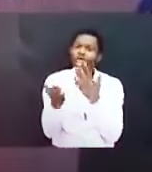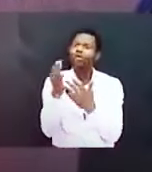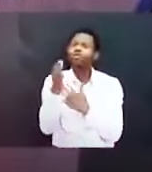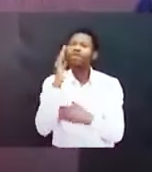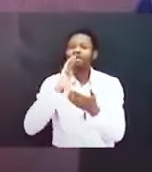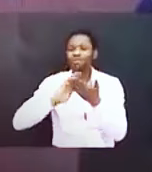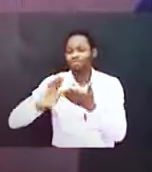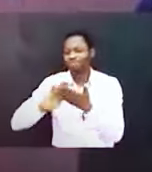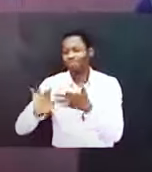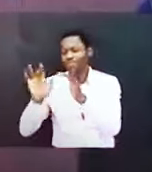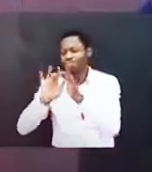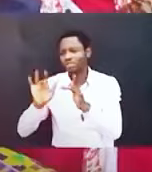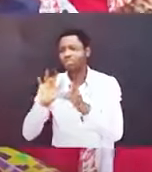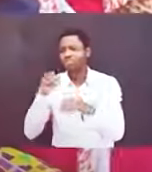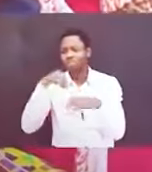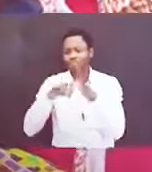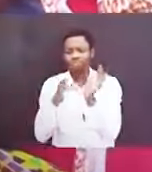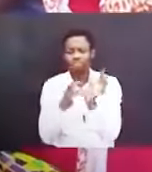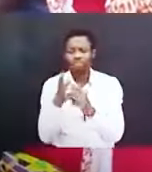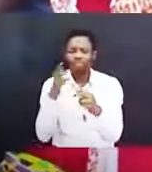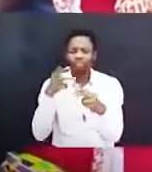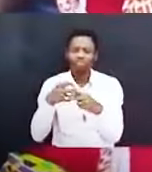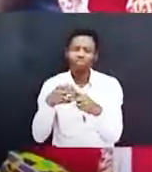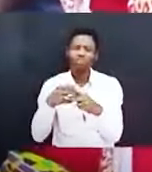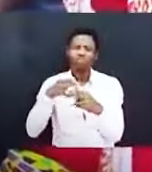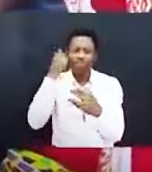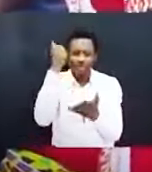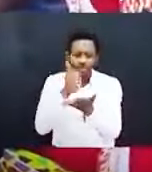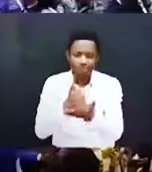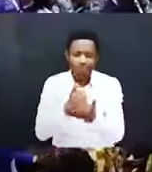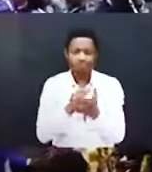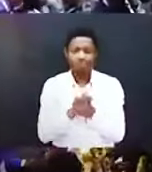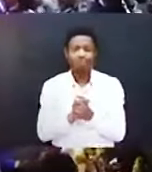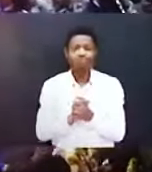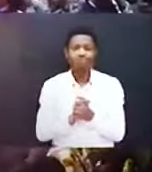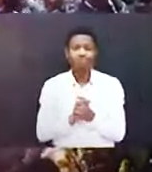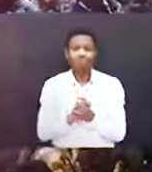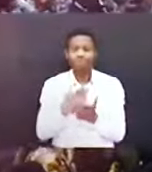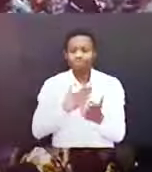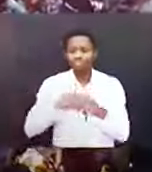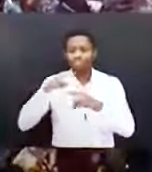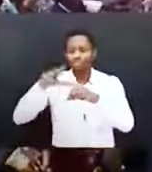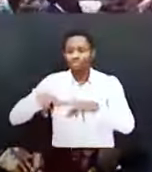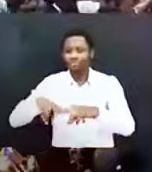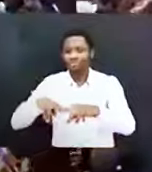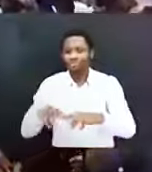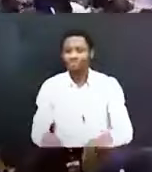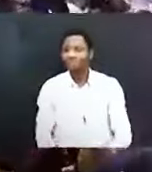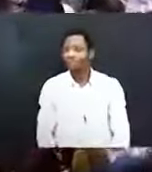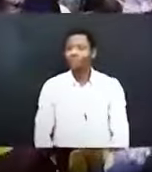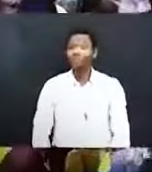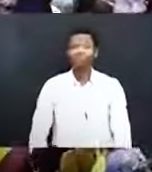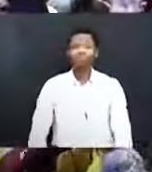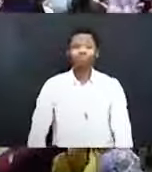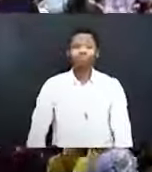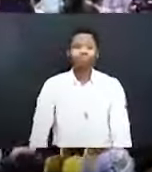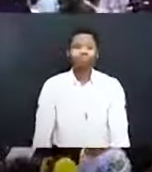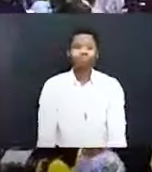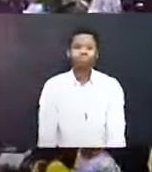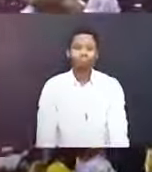too. In Jesus' name, amen. Please have your seat.